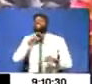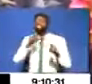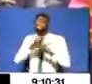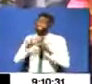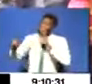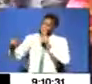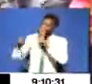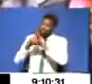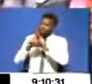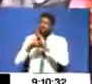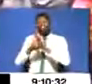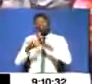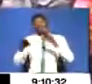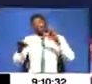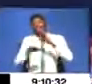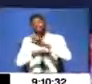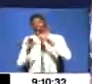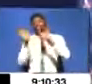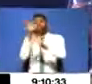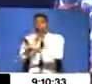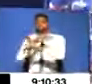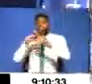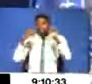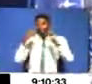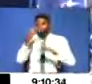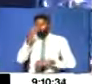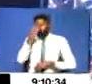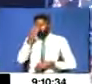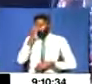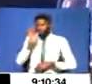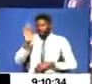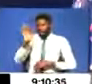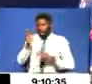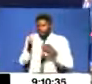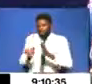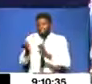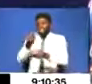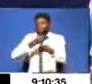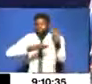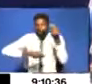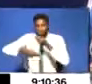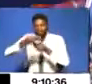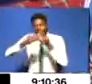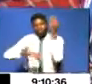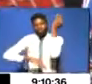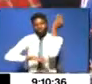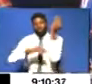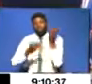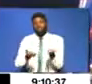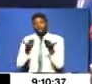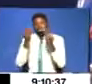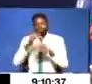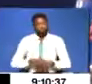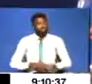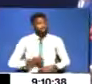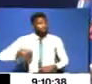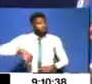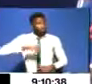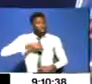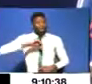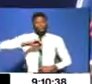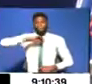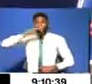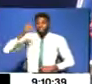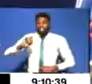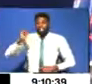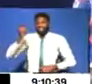Ruto's bottom-up economic model. Sisi tukiwa kwa mlima kule juu, tumepiga darubini namna hii. Tukaangalia